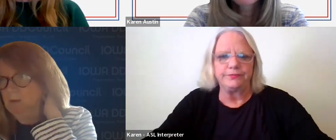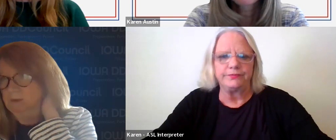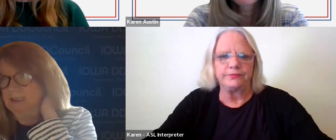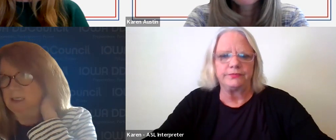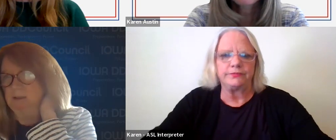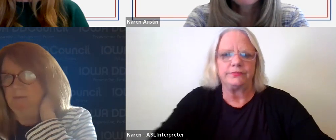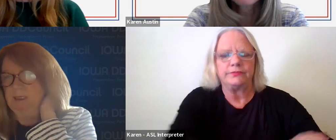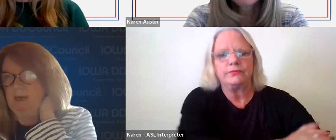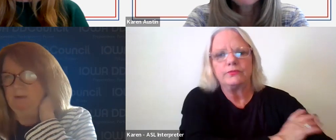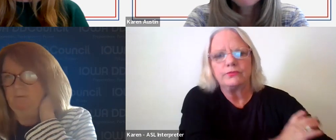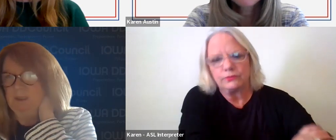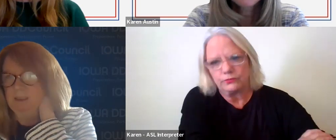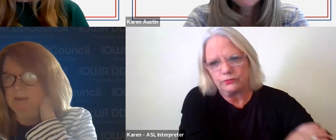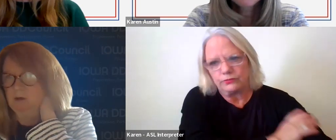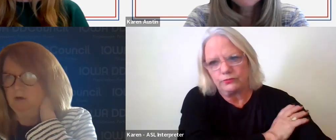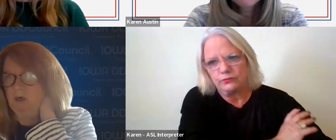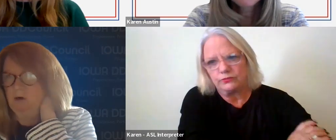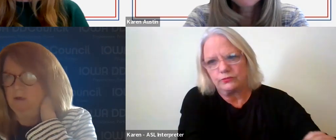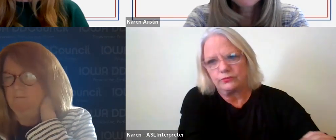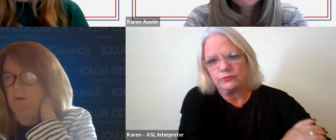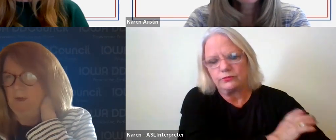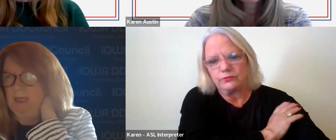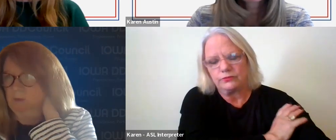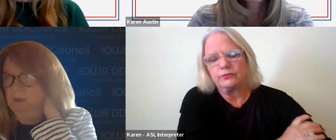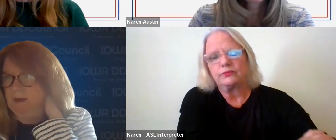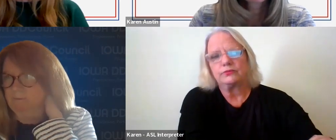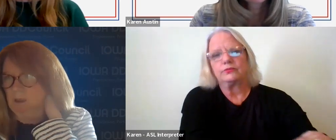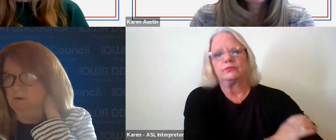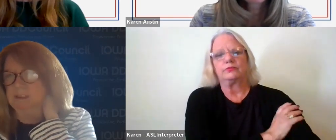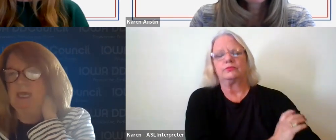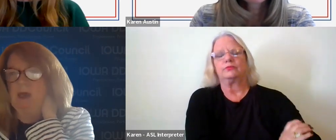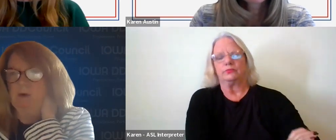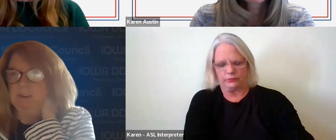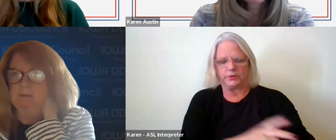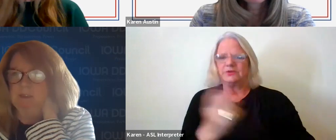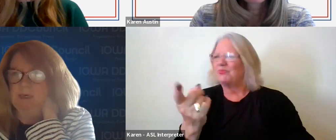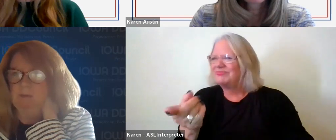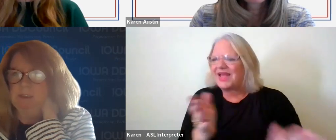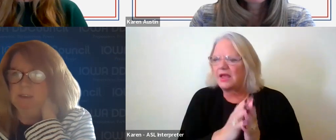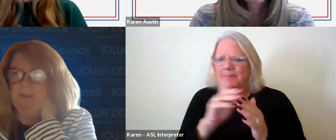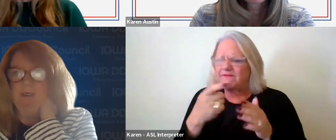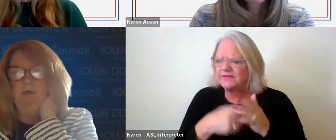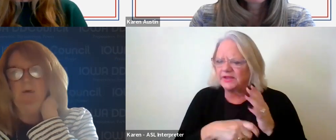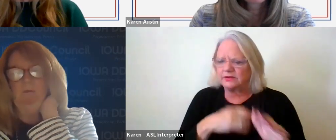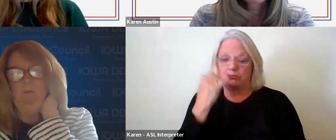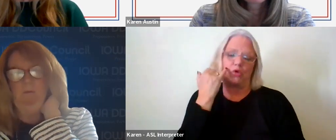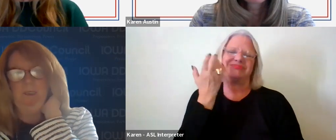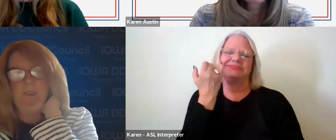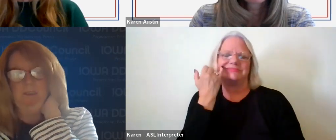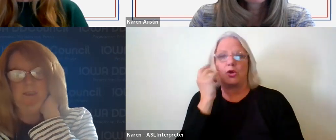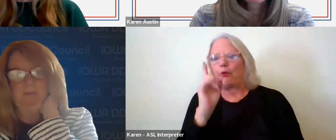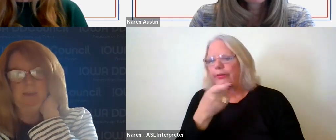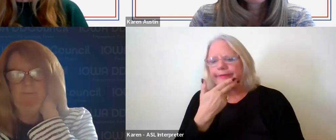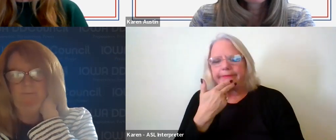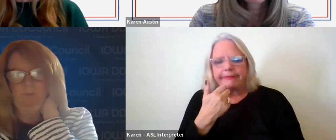Okay. Somebody would like to talk a little bit about the fees that are charged. If you only had $25 in the account, it would seem that the money would disappear